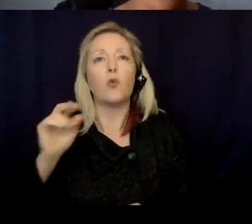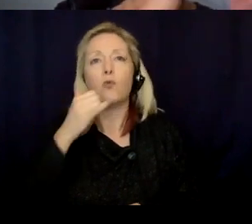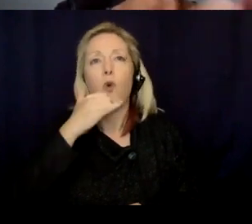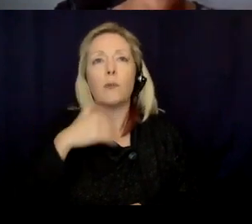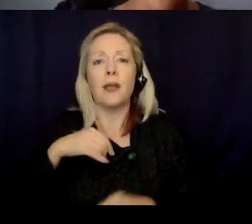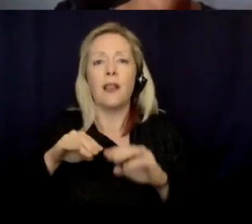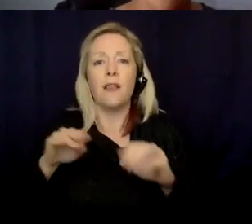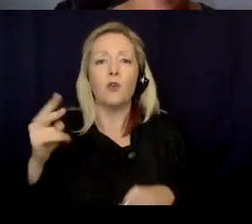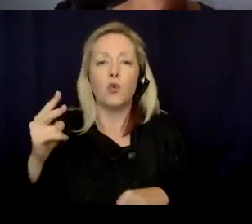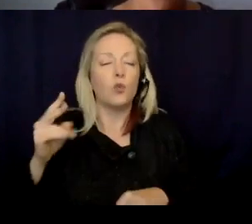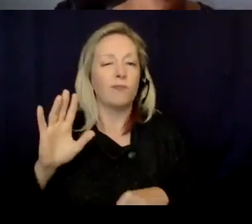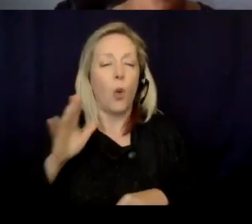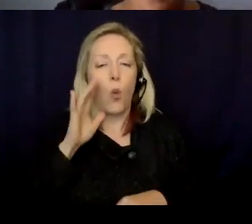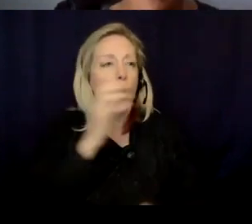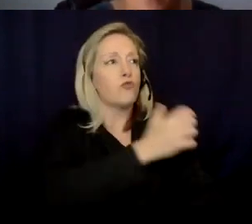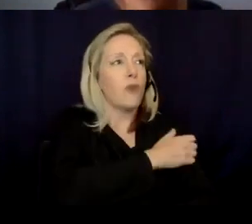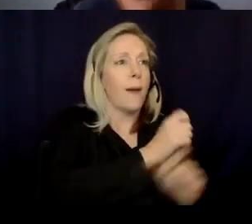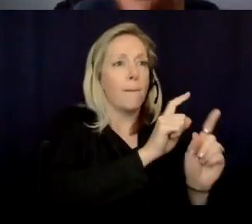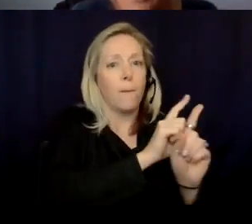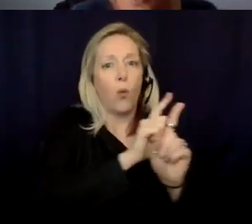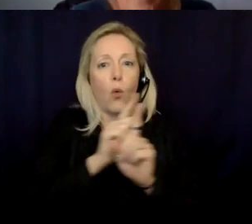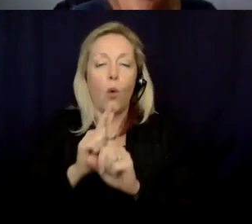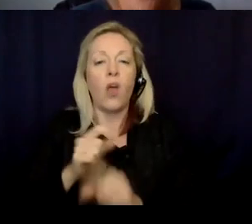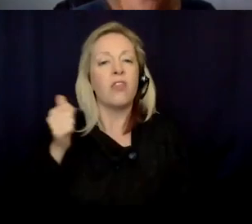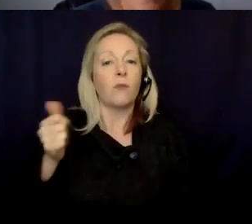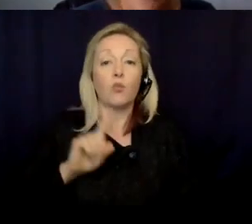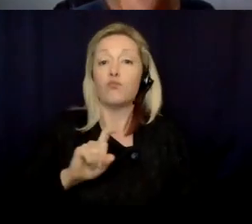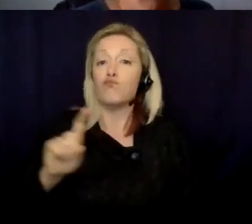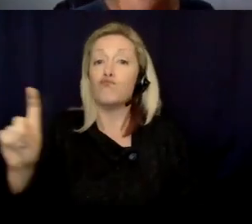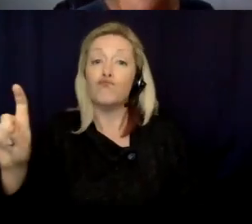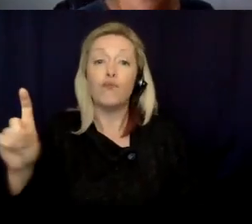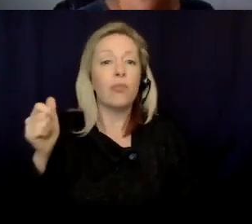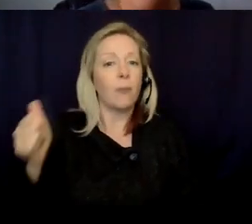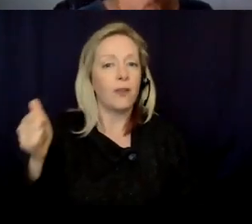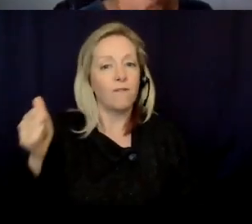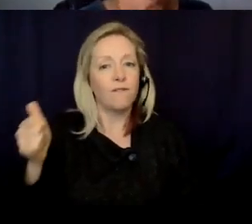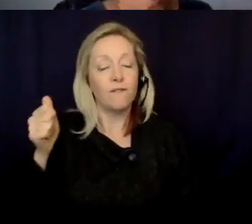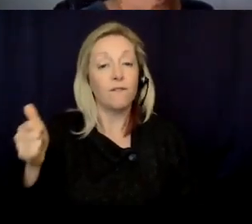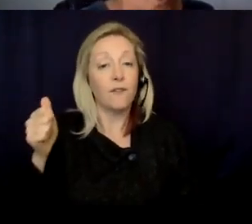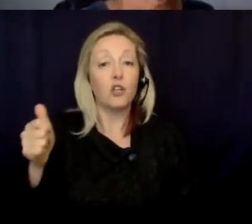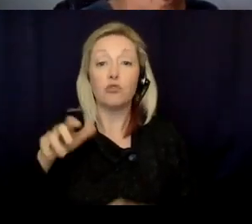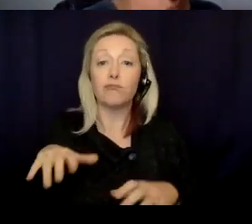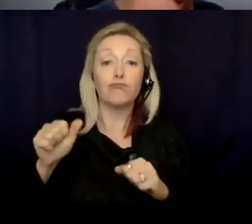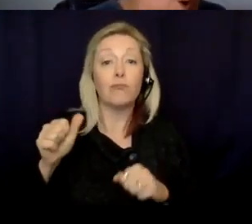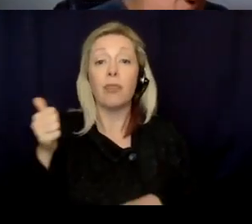that. They'll go get it themselves. They will just go and do things for themselves